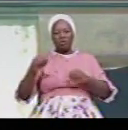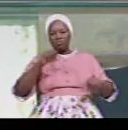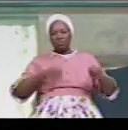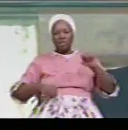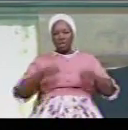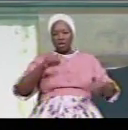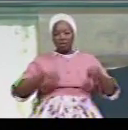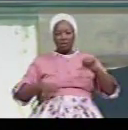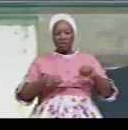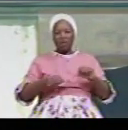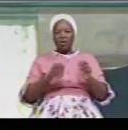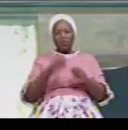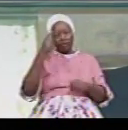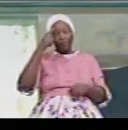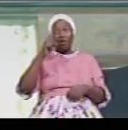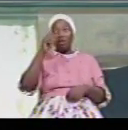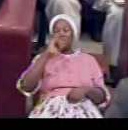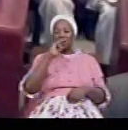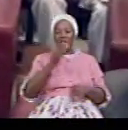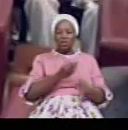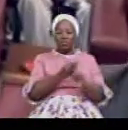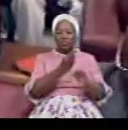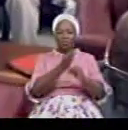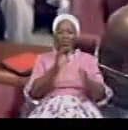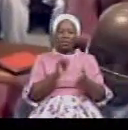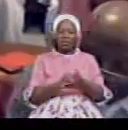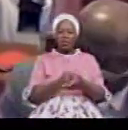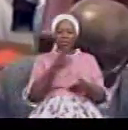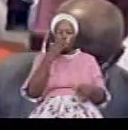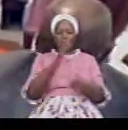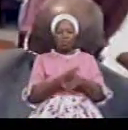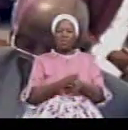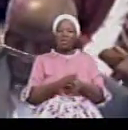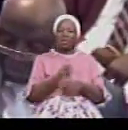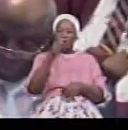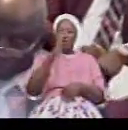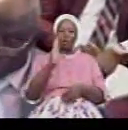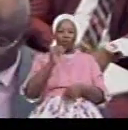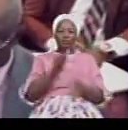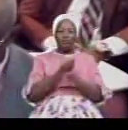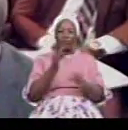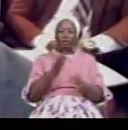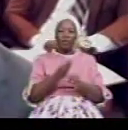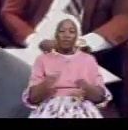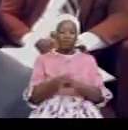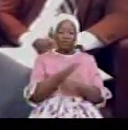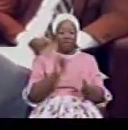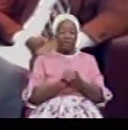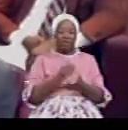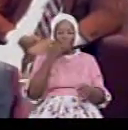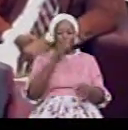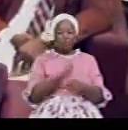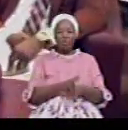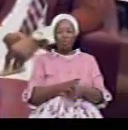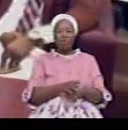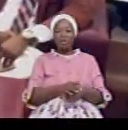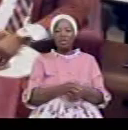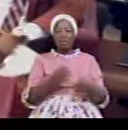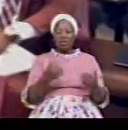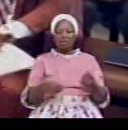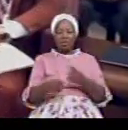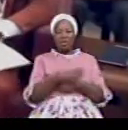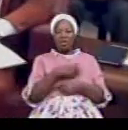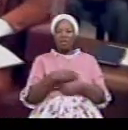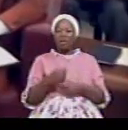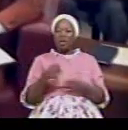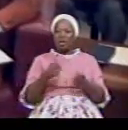faithful that promised. He'll fulfill that promise today. And let us consider one another to provoke